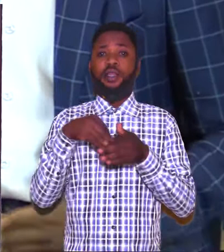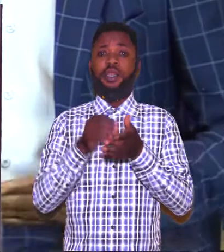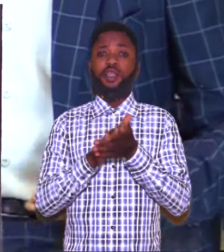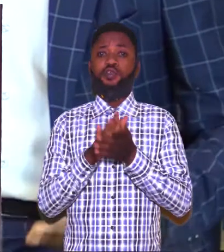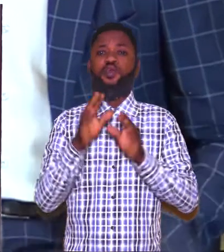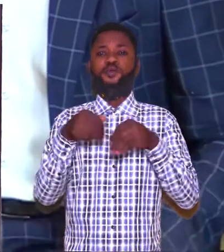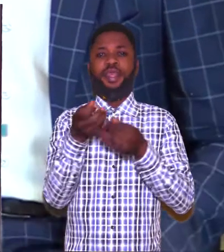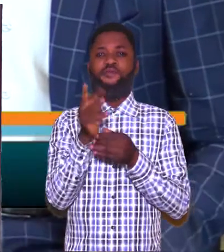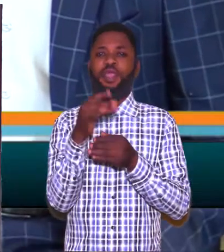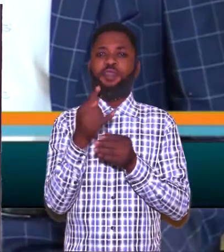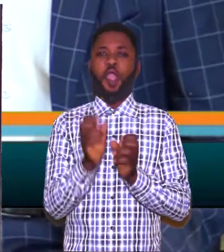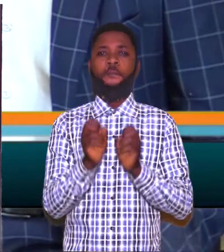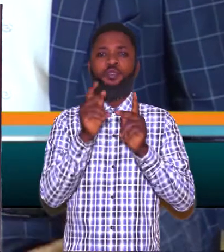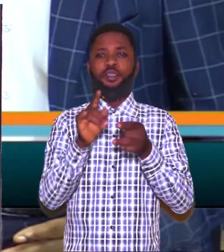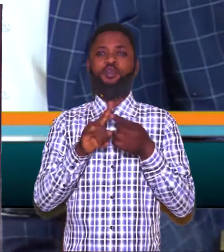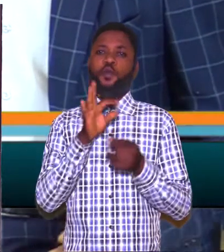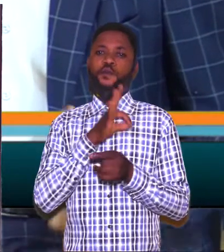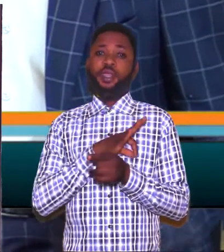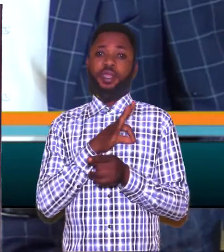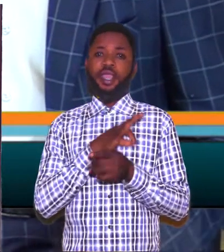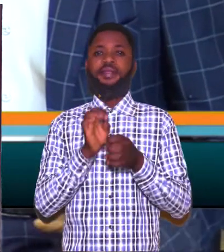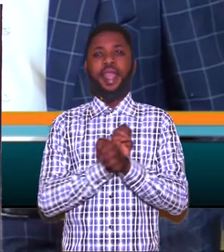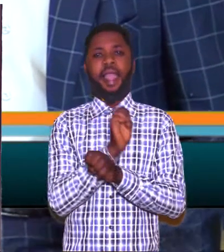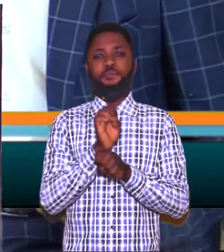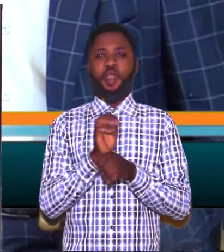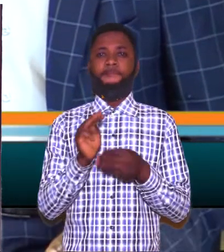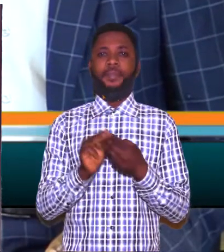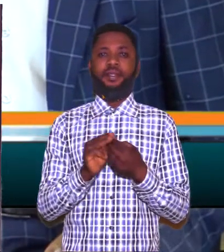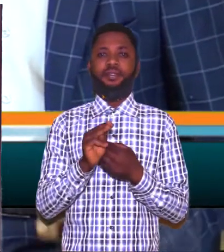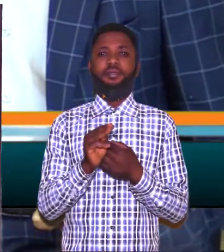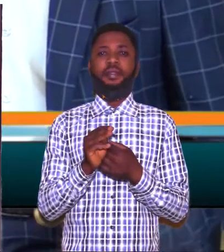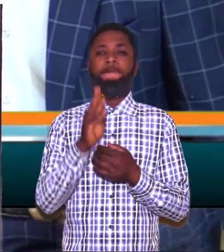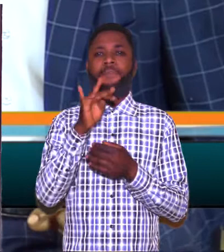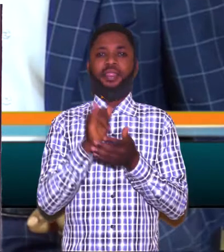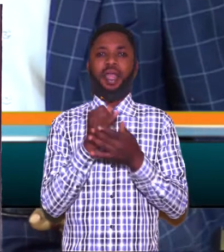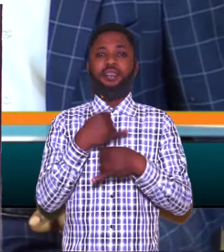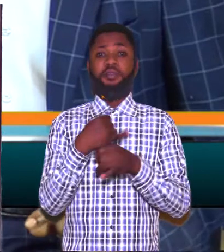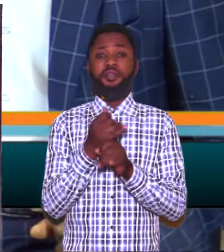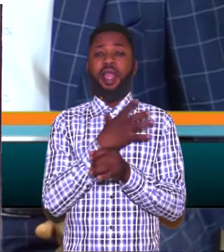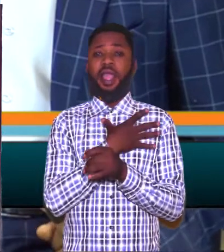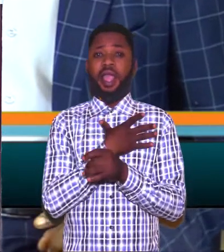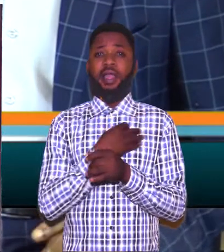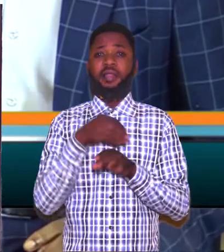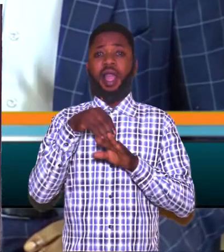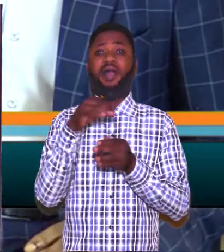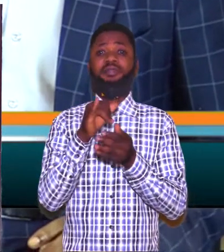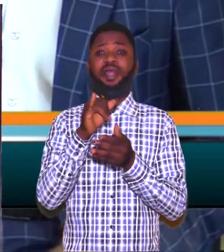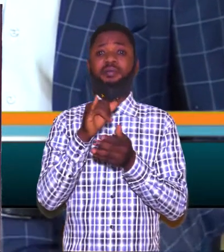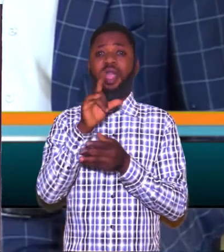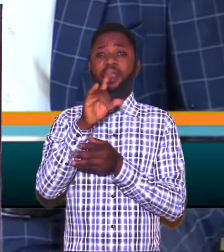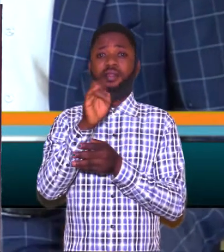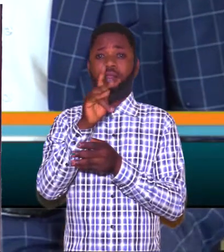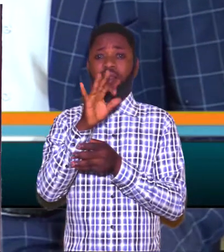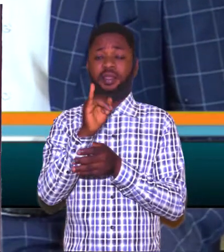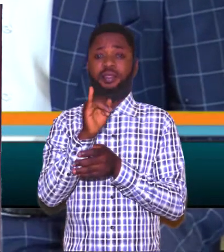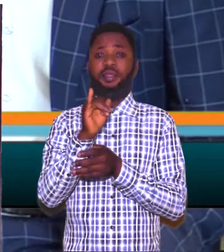school give them the opportunity to be gain employment by industry. Around